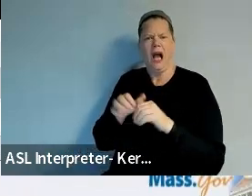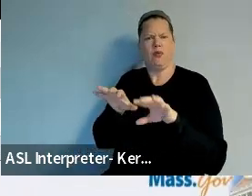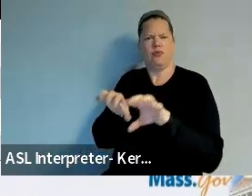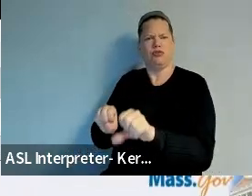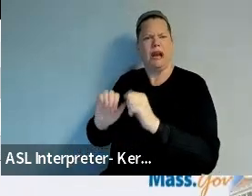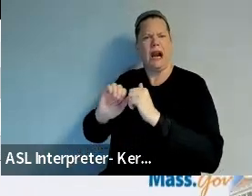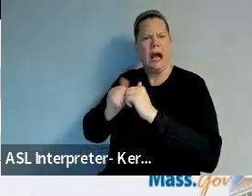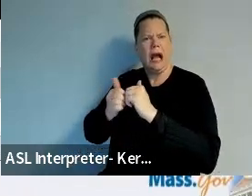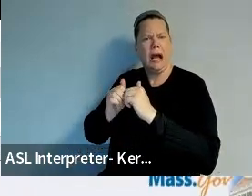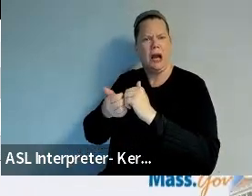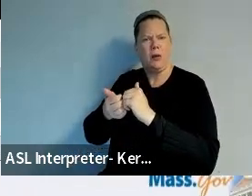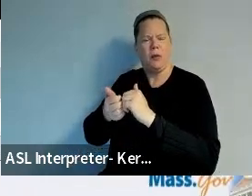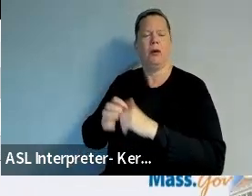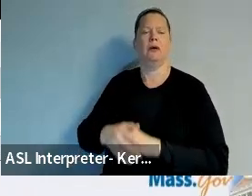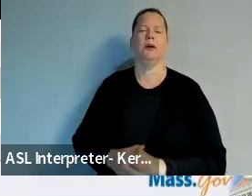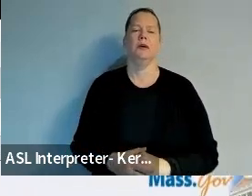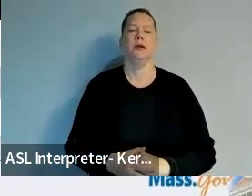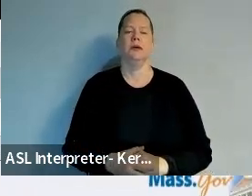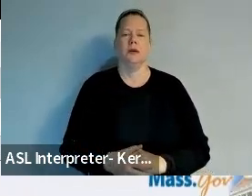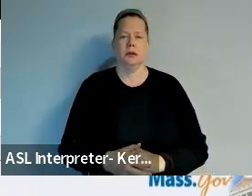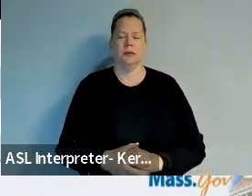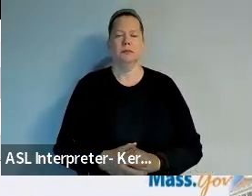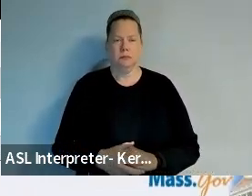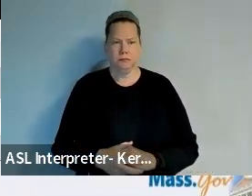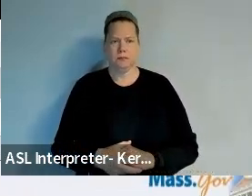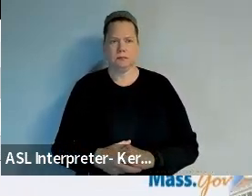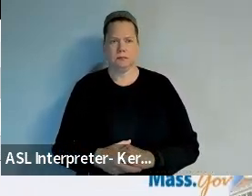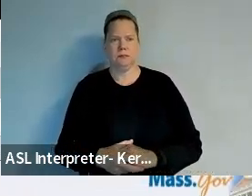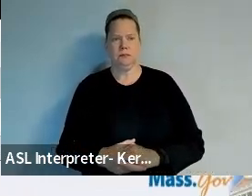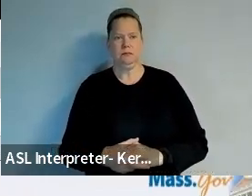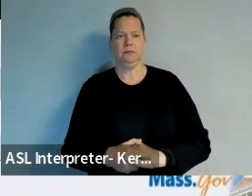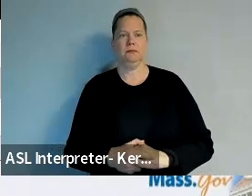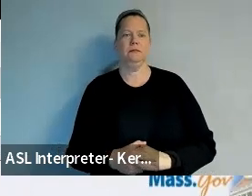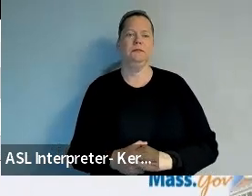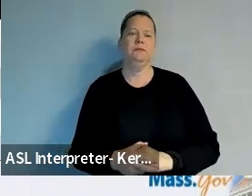into the restraint intervention text box.